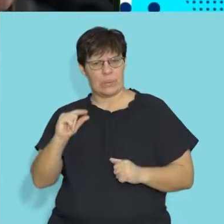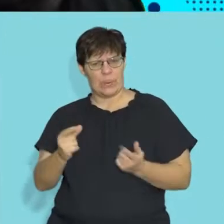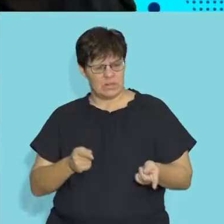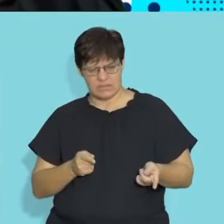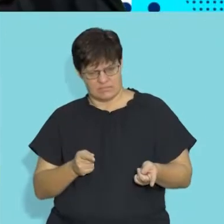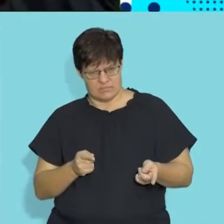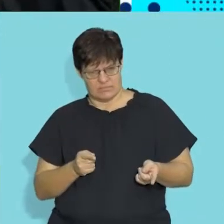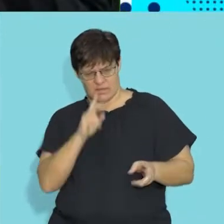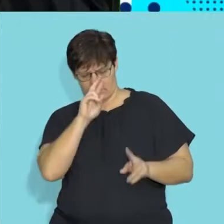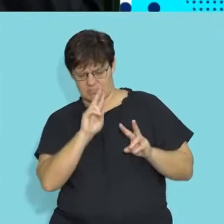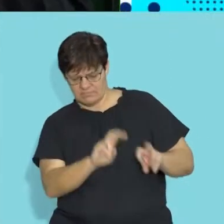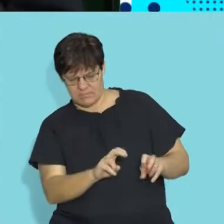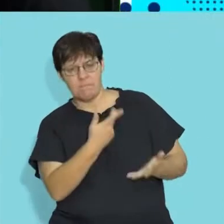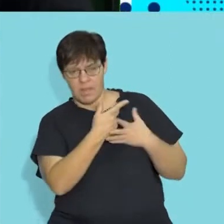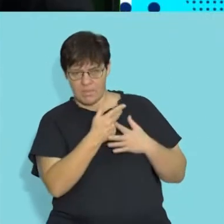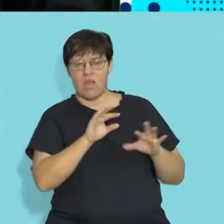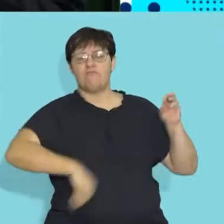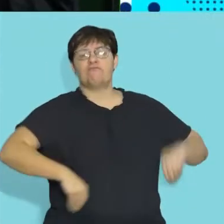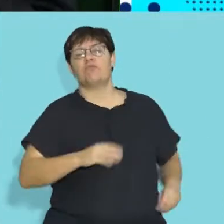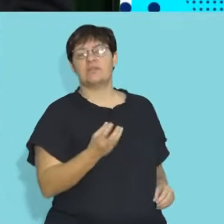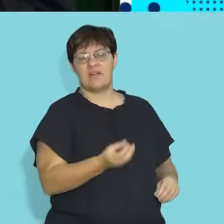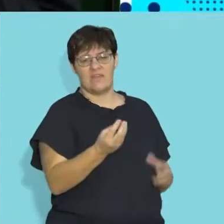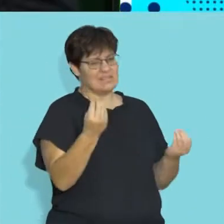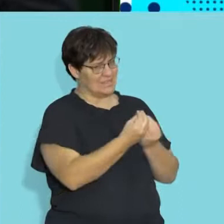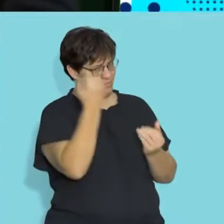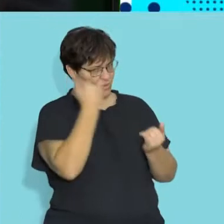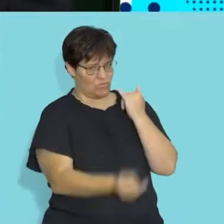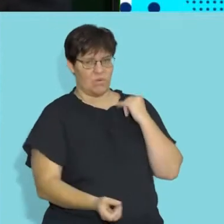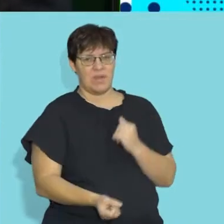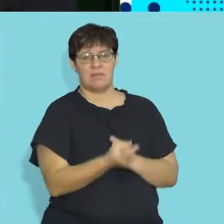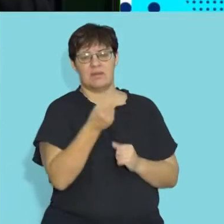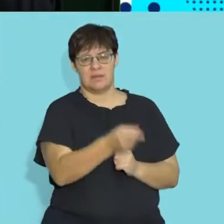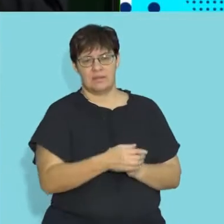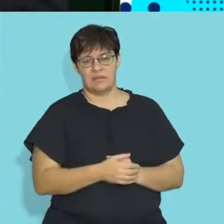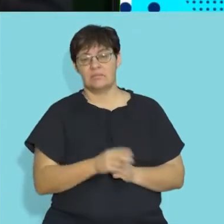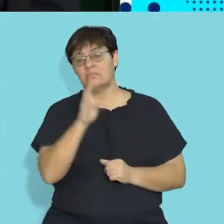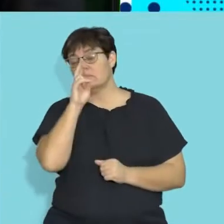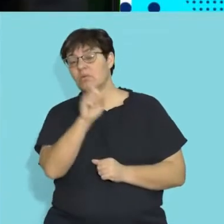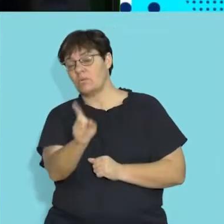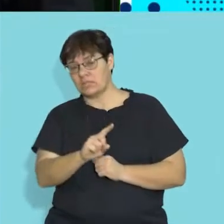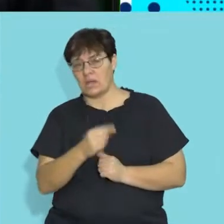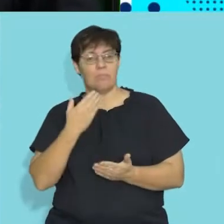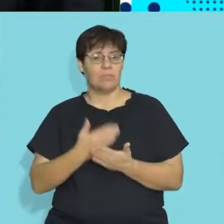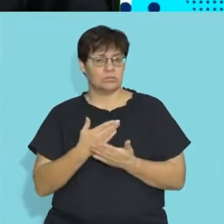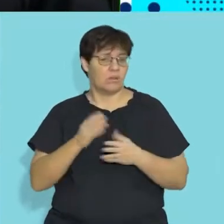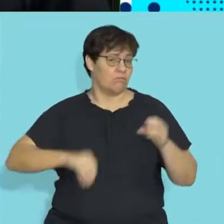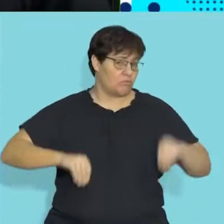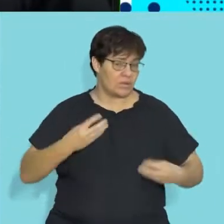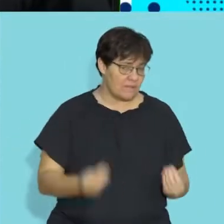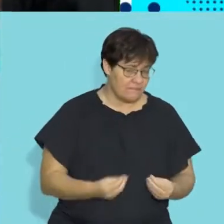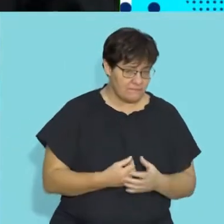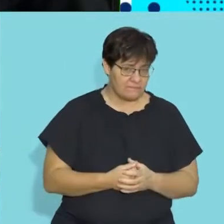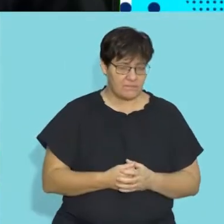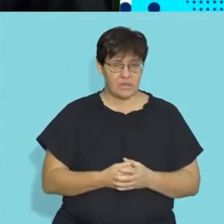attention, it gives you an indication that something is going awry. You need to look at, is there a possibility of